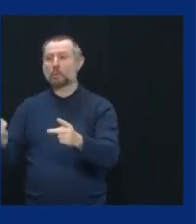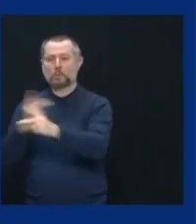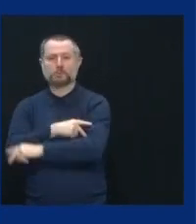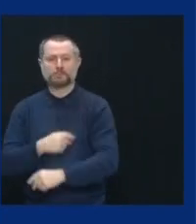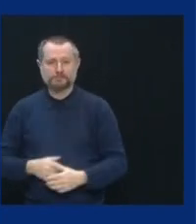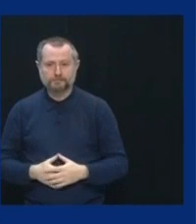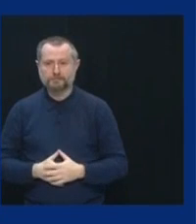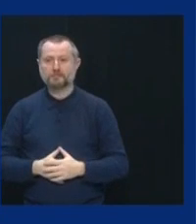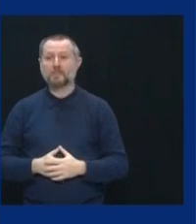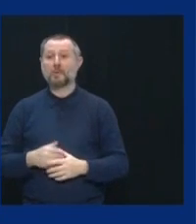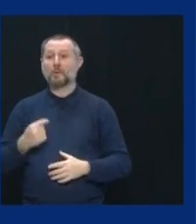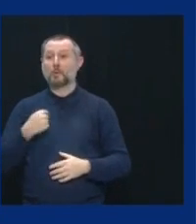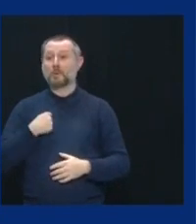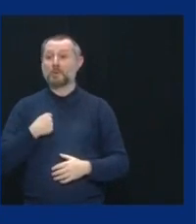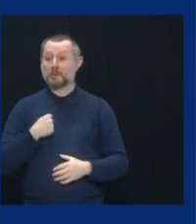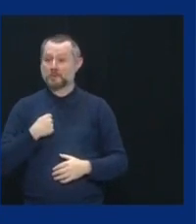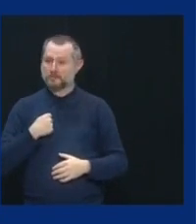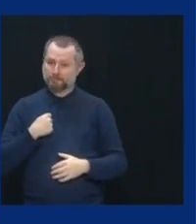created the void,